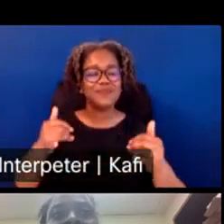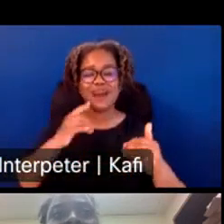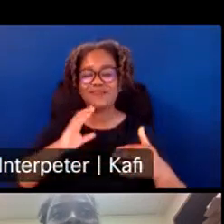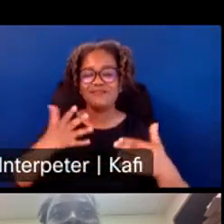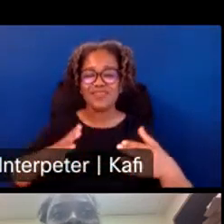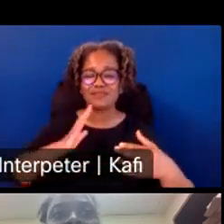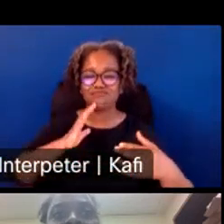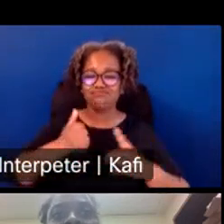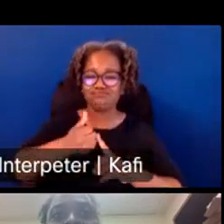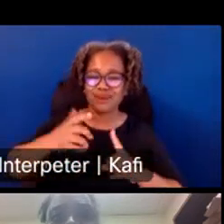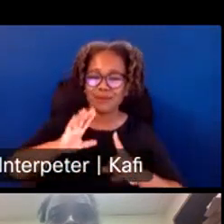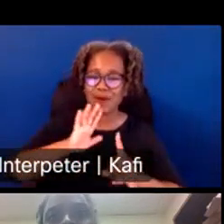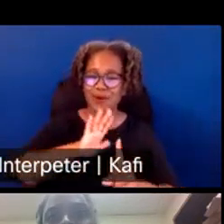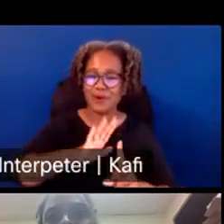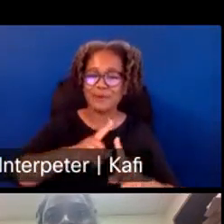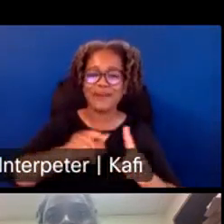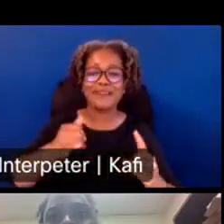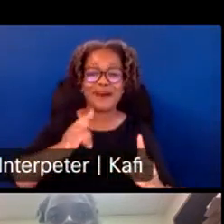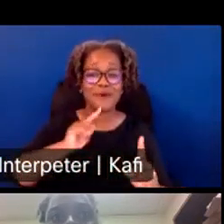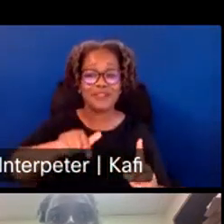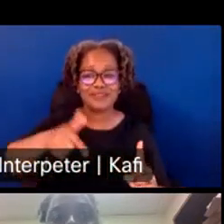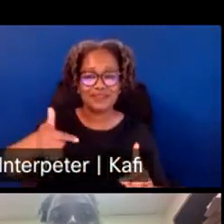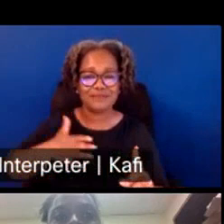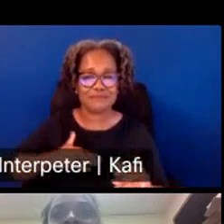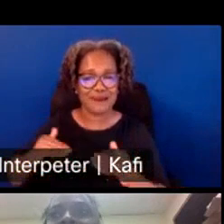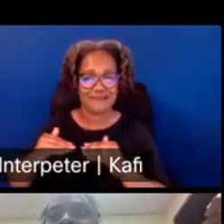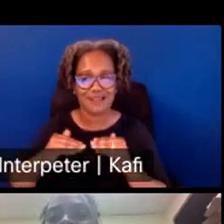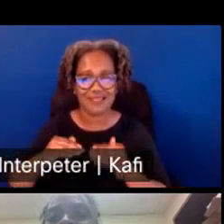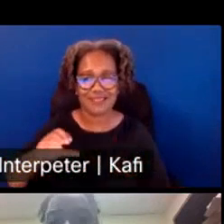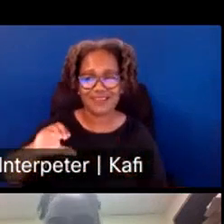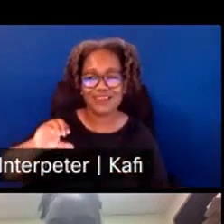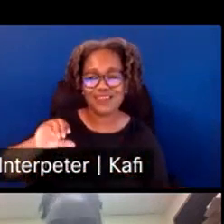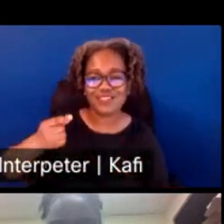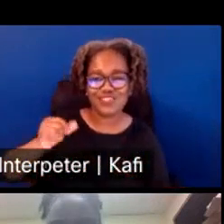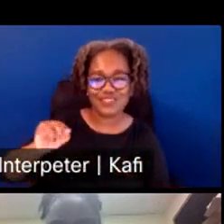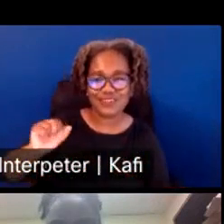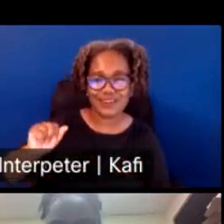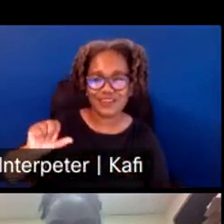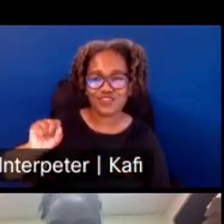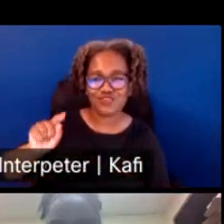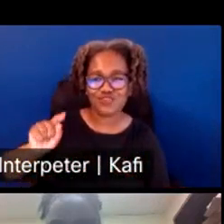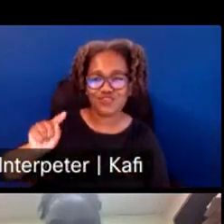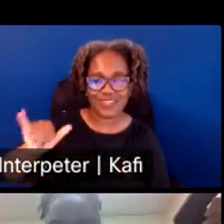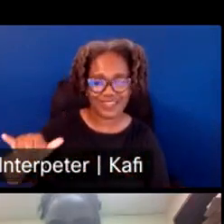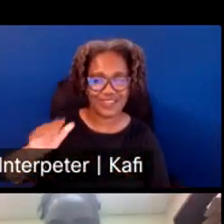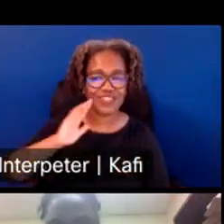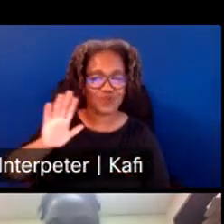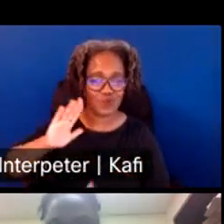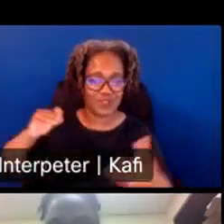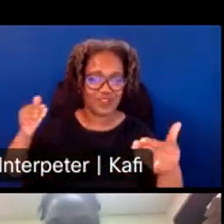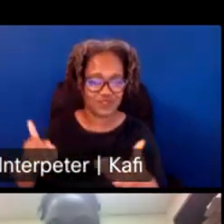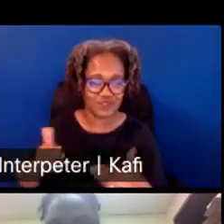colleague, Gina Streety, and she will introduce our second panelist. Gina? Thank you, Wendy.